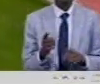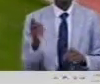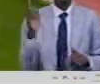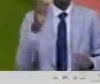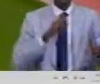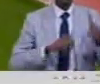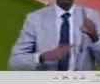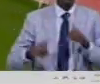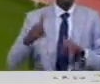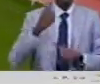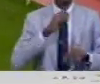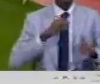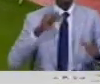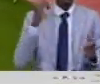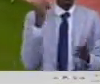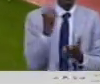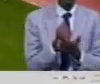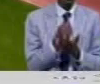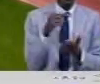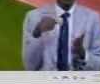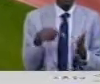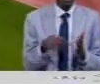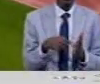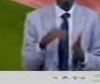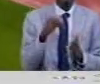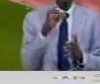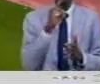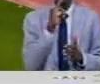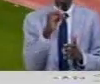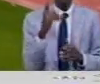hear in Jesus' name.